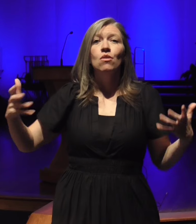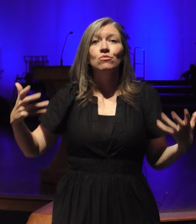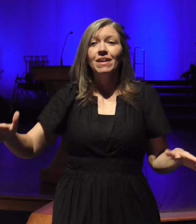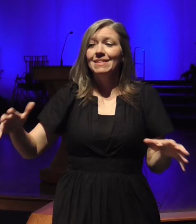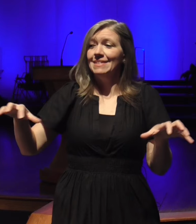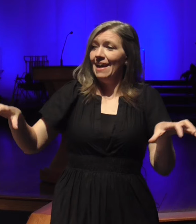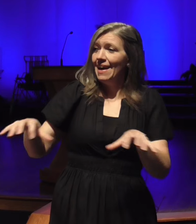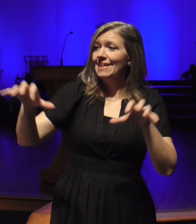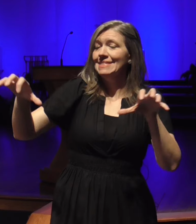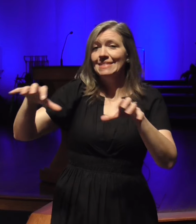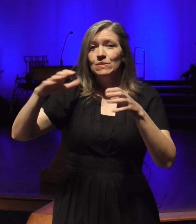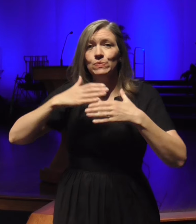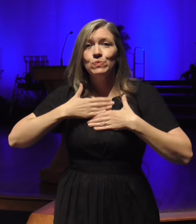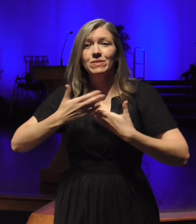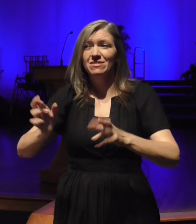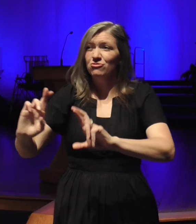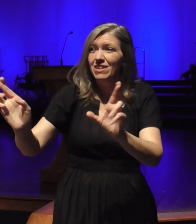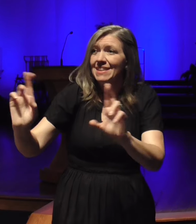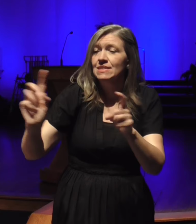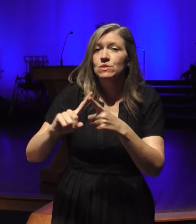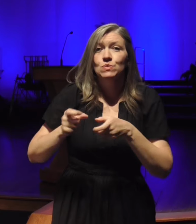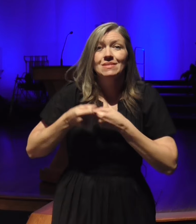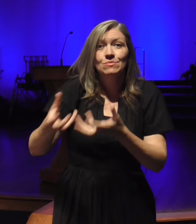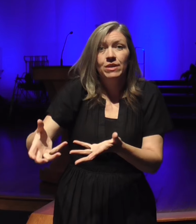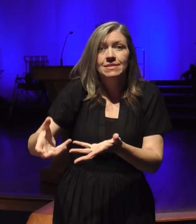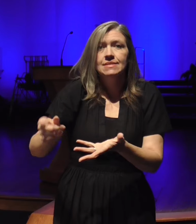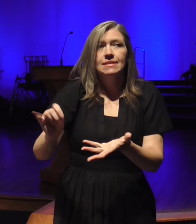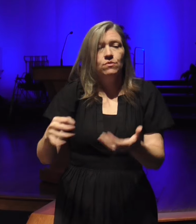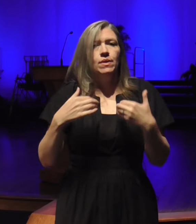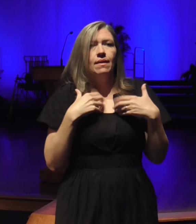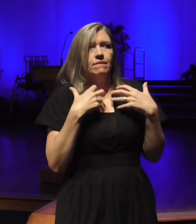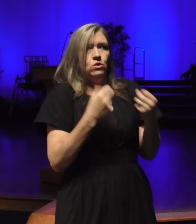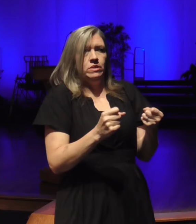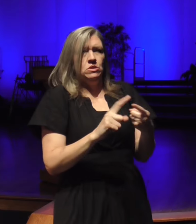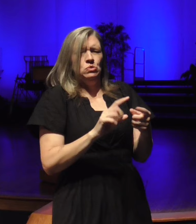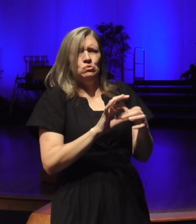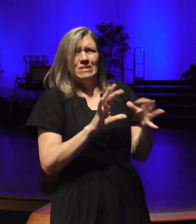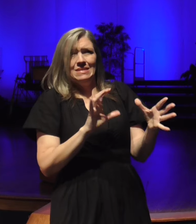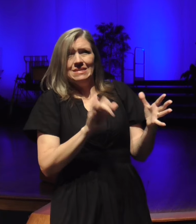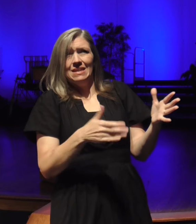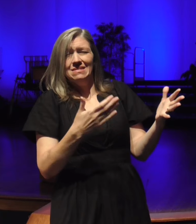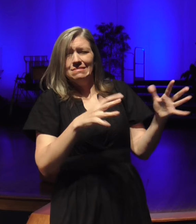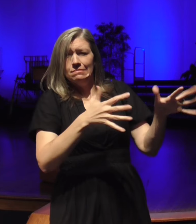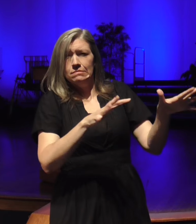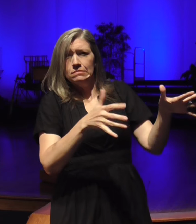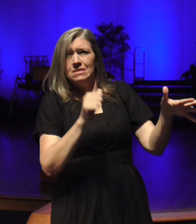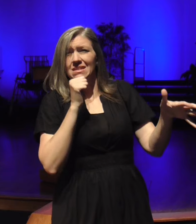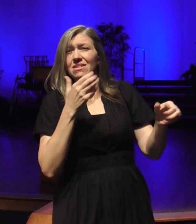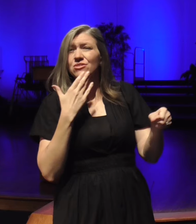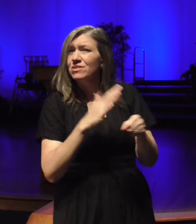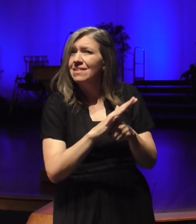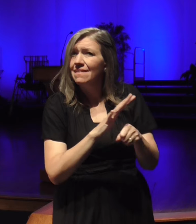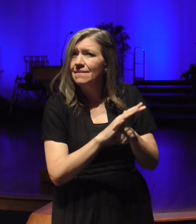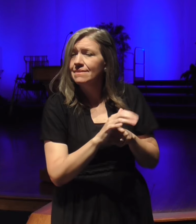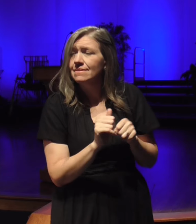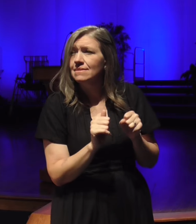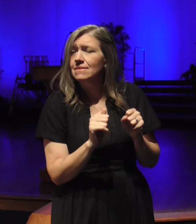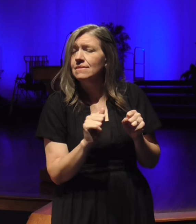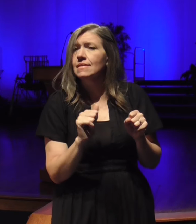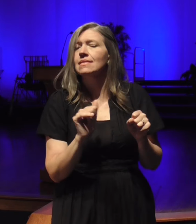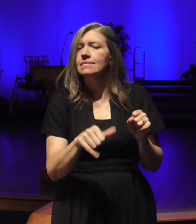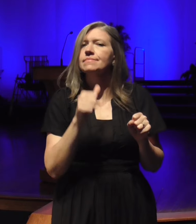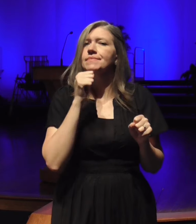release. The belief that that greater good isn't already acting and willing to express for us if we could have